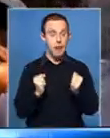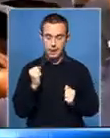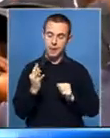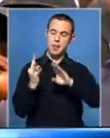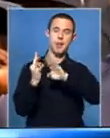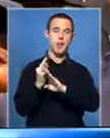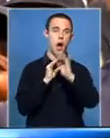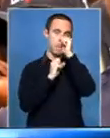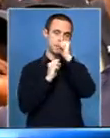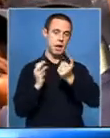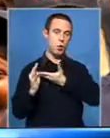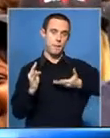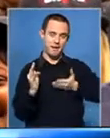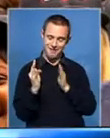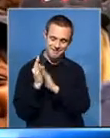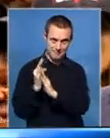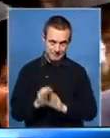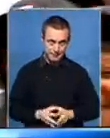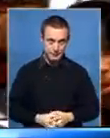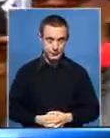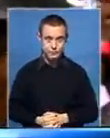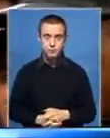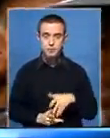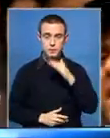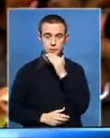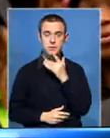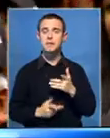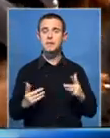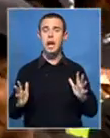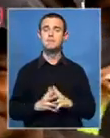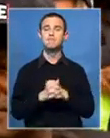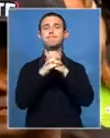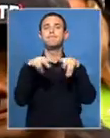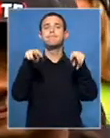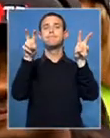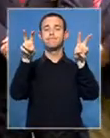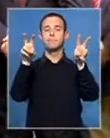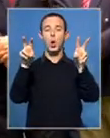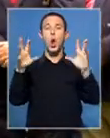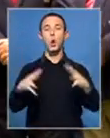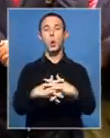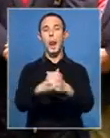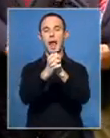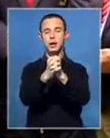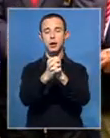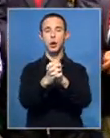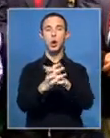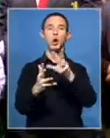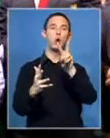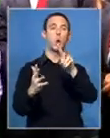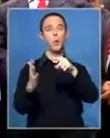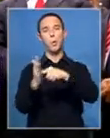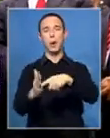Version of the sporting celebration is Unite 2.0, and it's just what the country needs to lift it from its somber